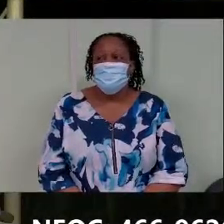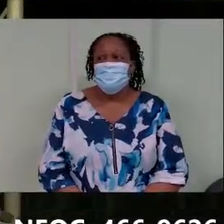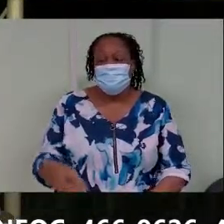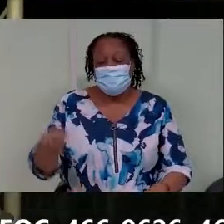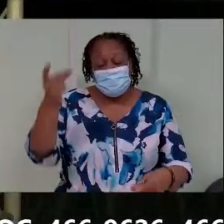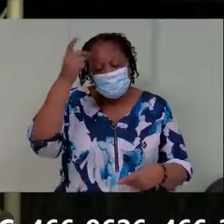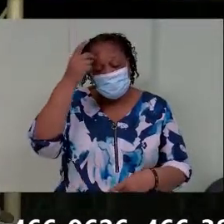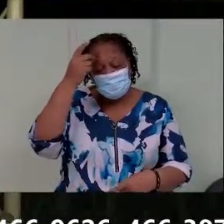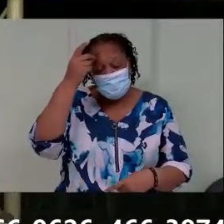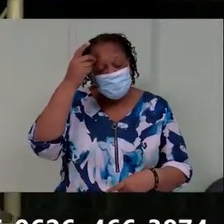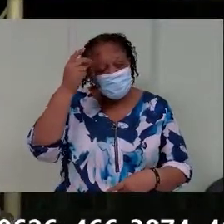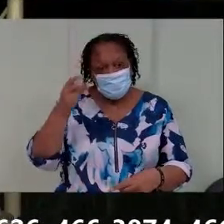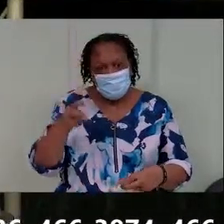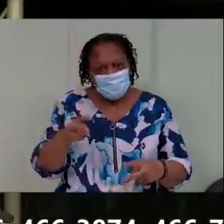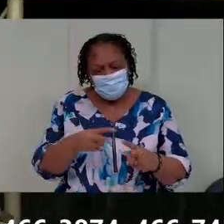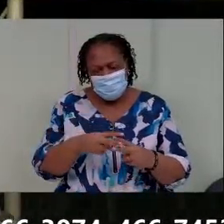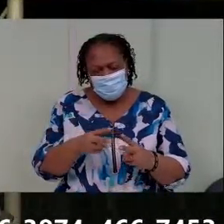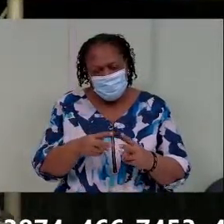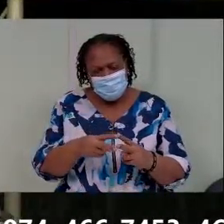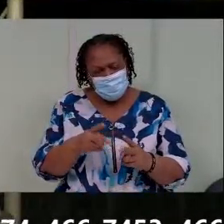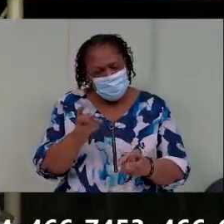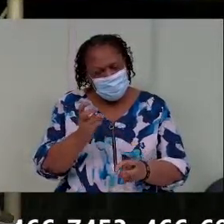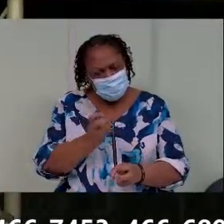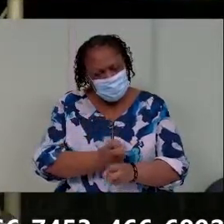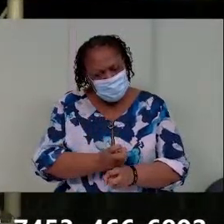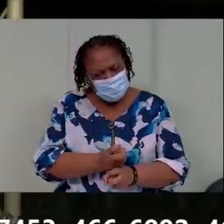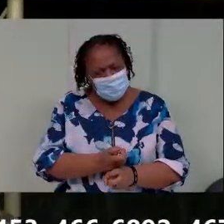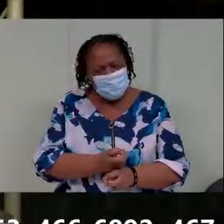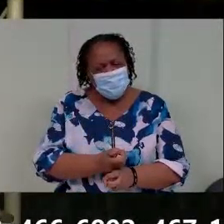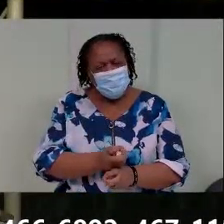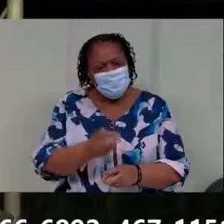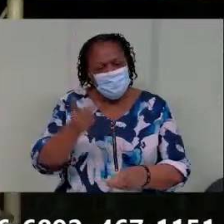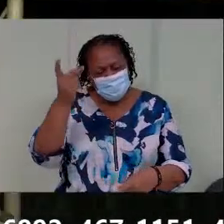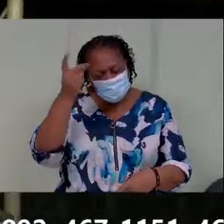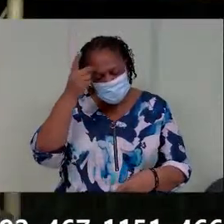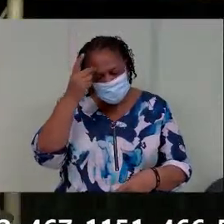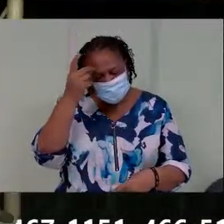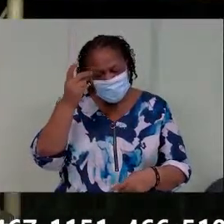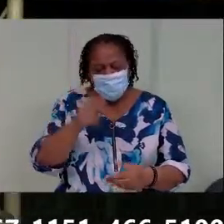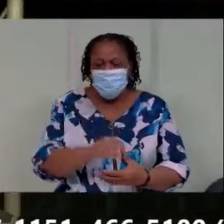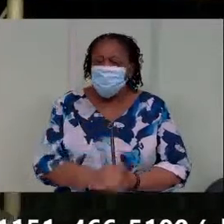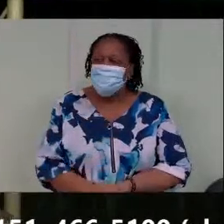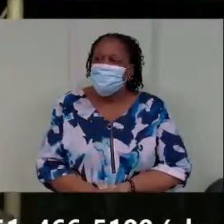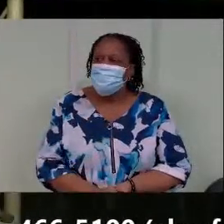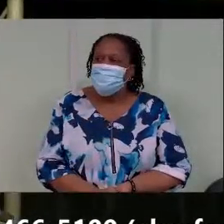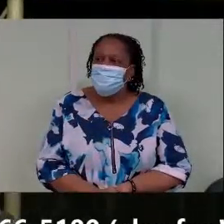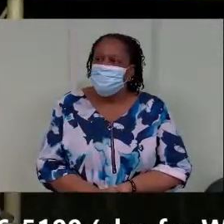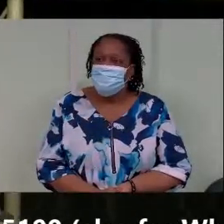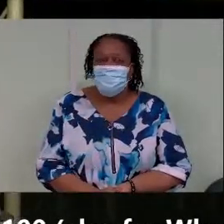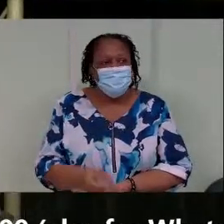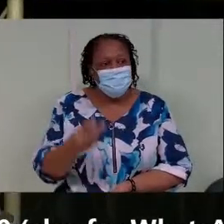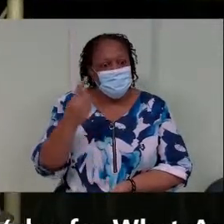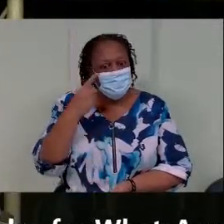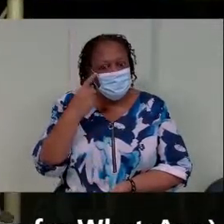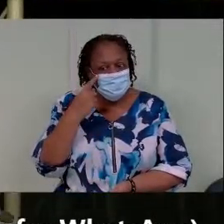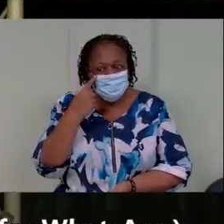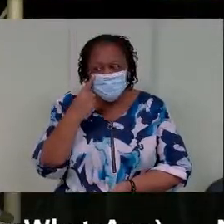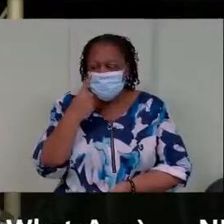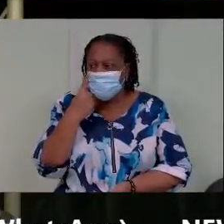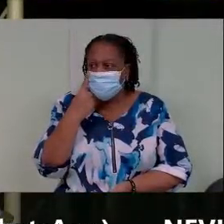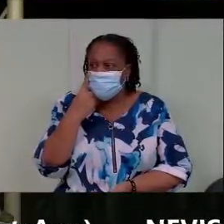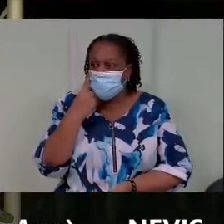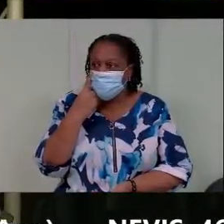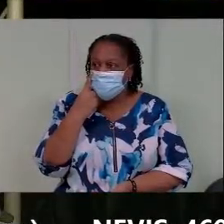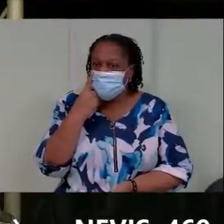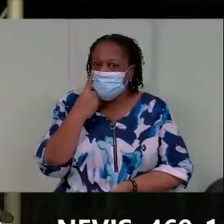very complex virus because let's just reflect on one of our cases